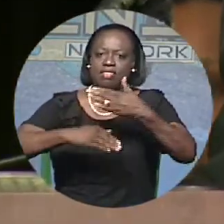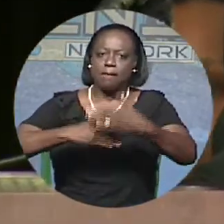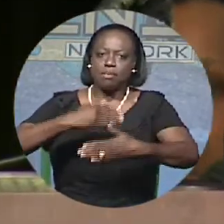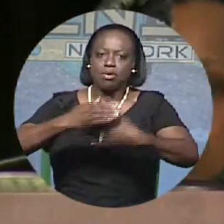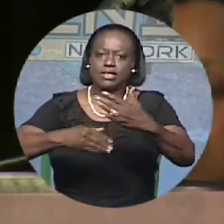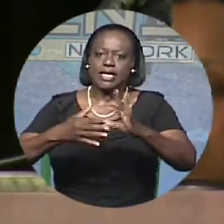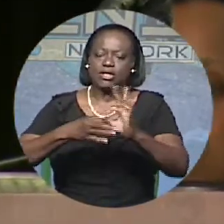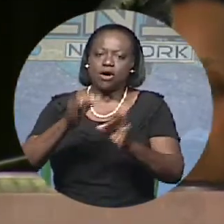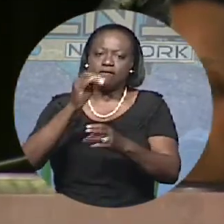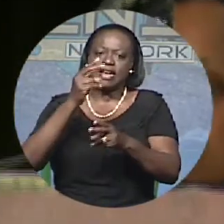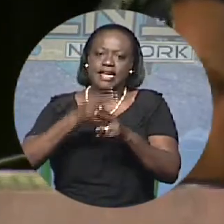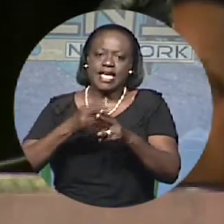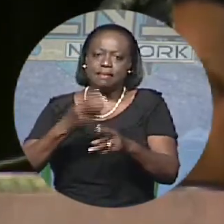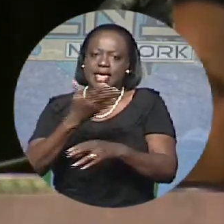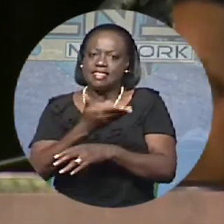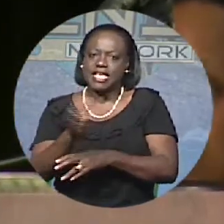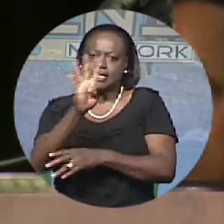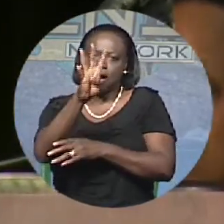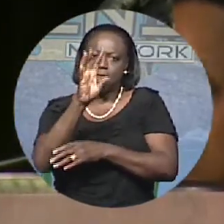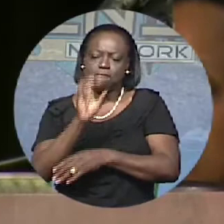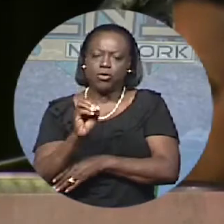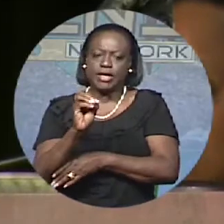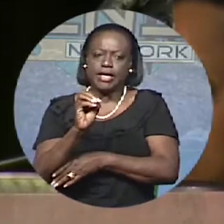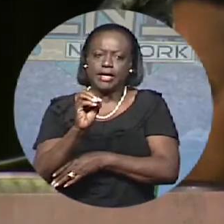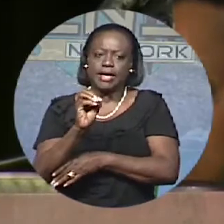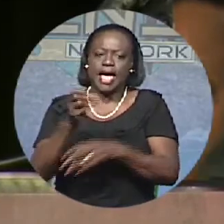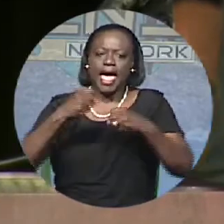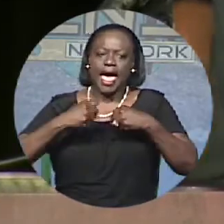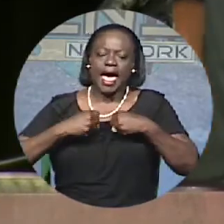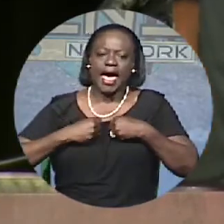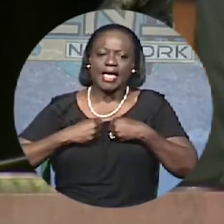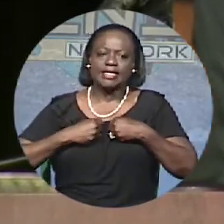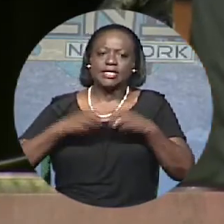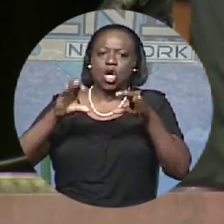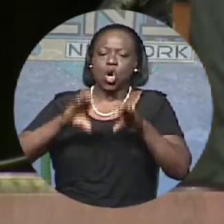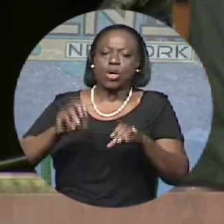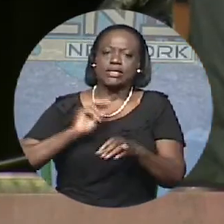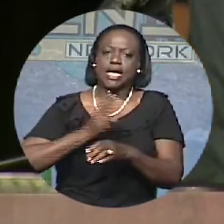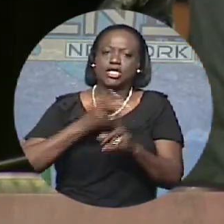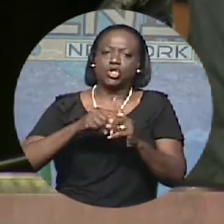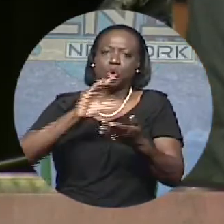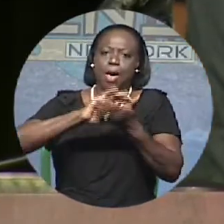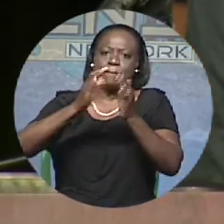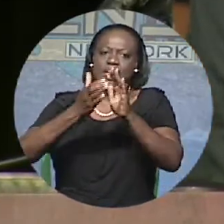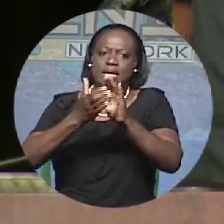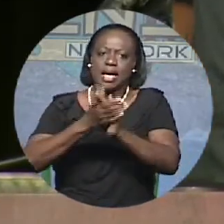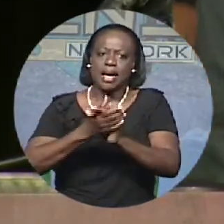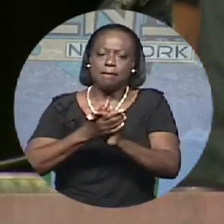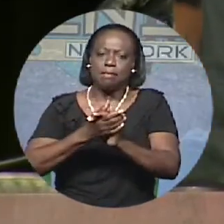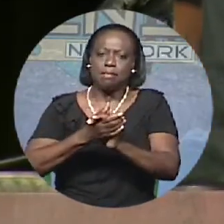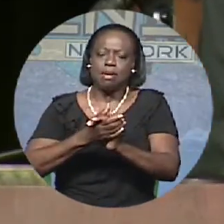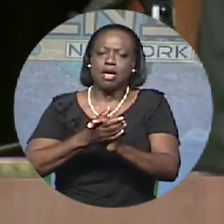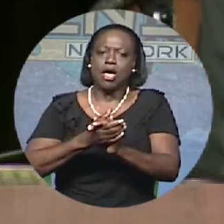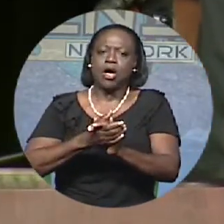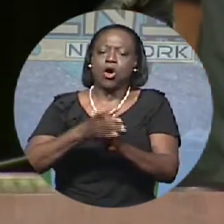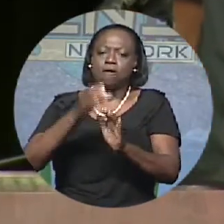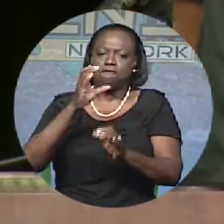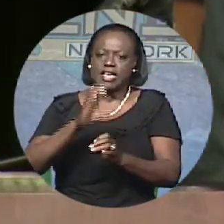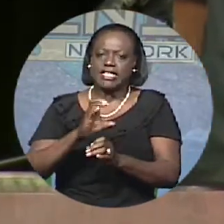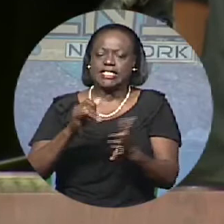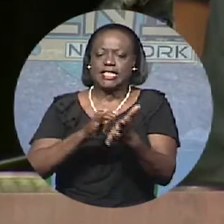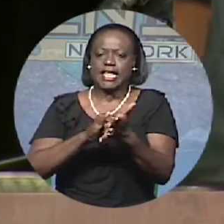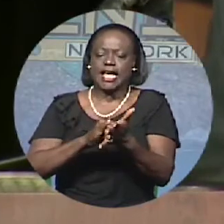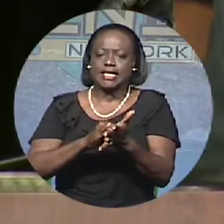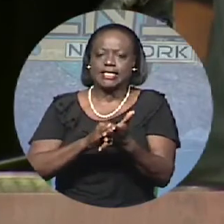of identifying these 40 has caused us to become further convinced